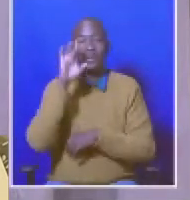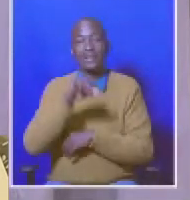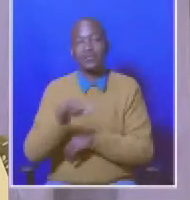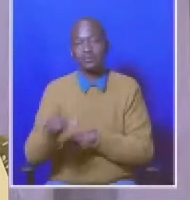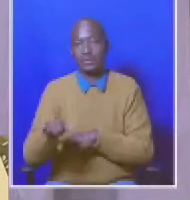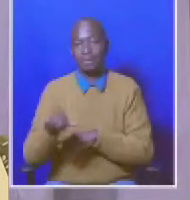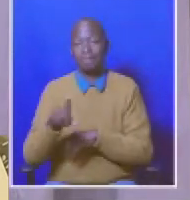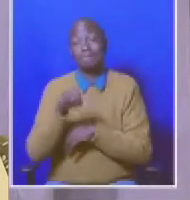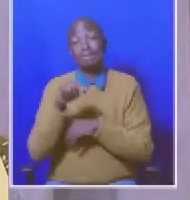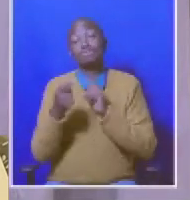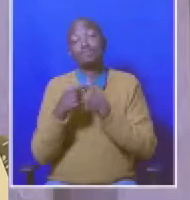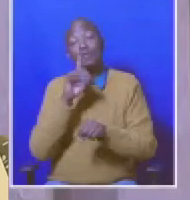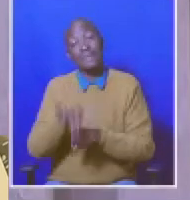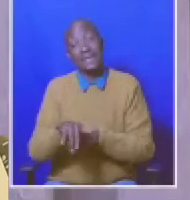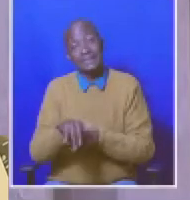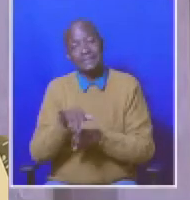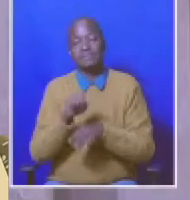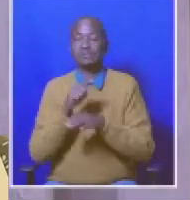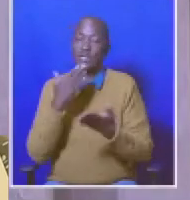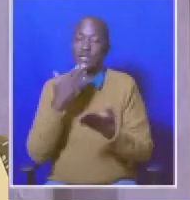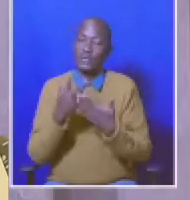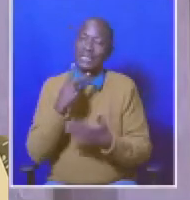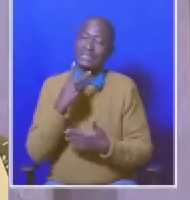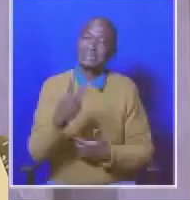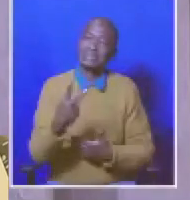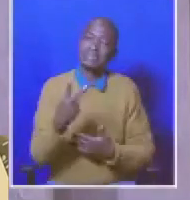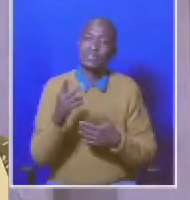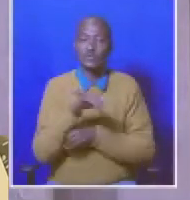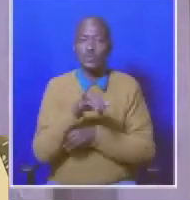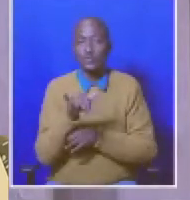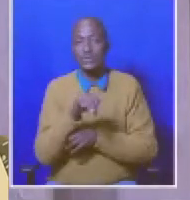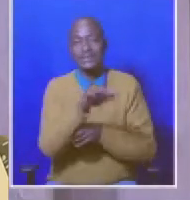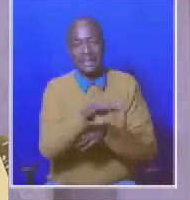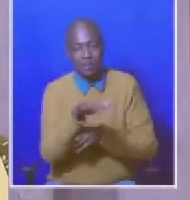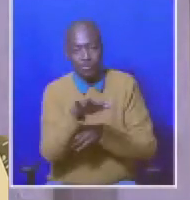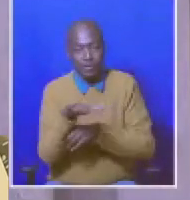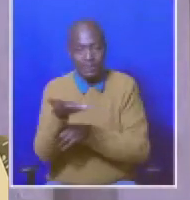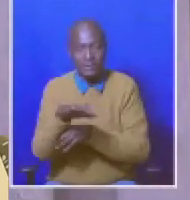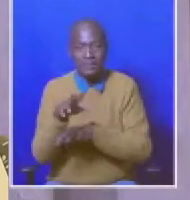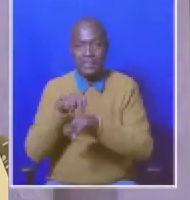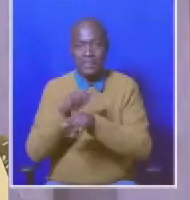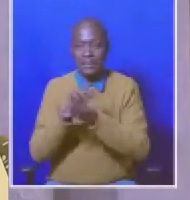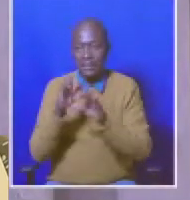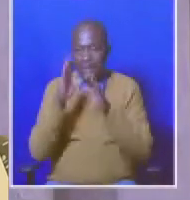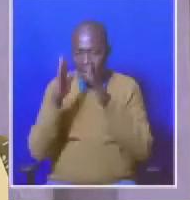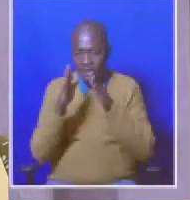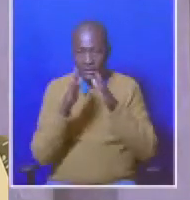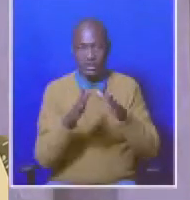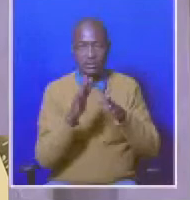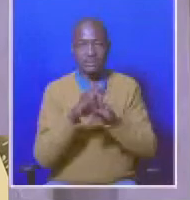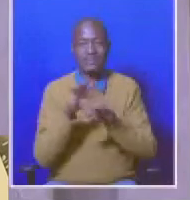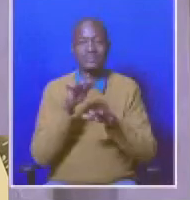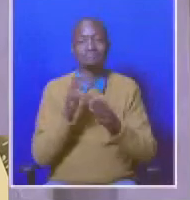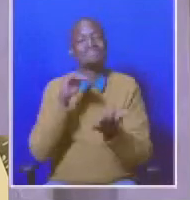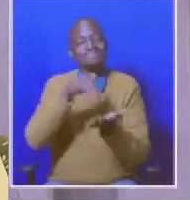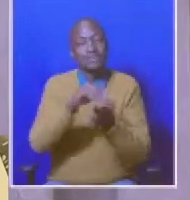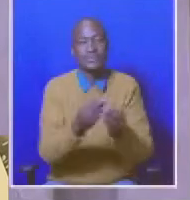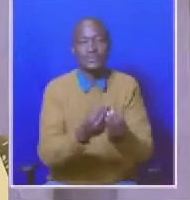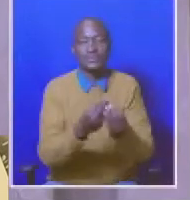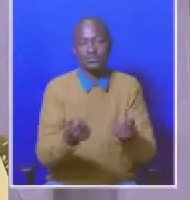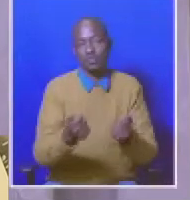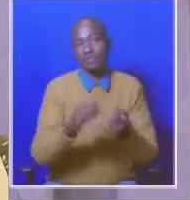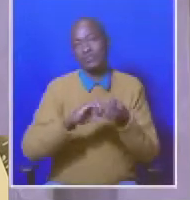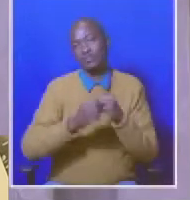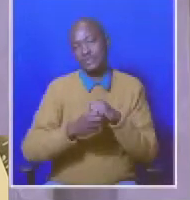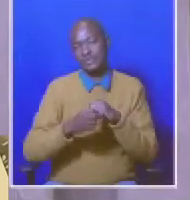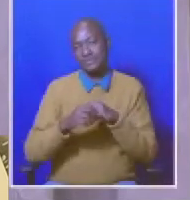We will then be able to see which areas still need attention. Of course, if the